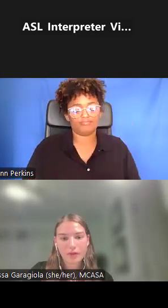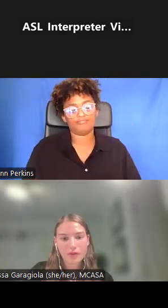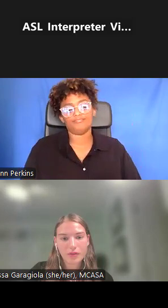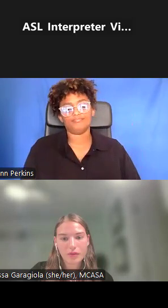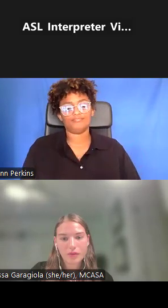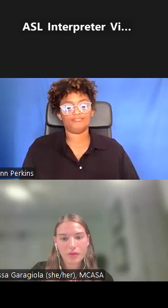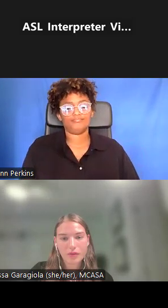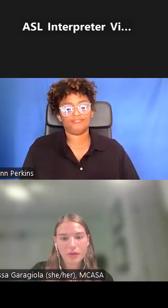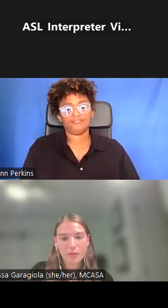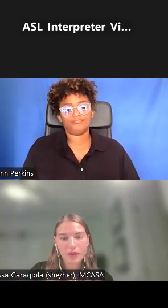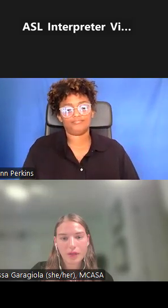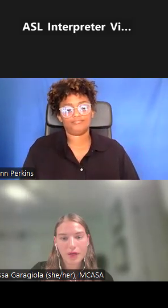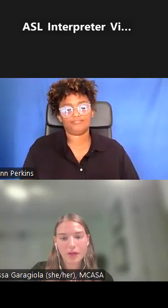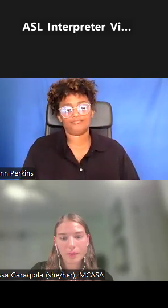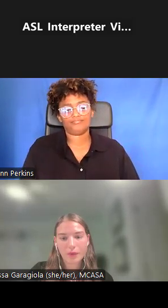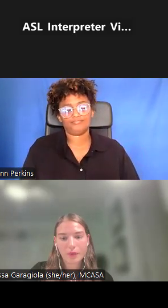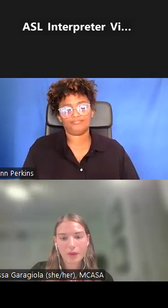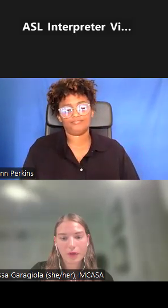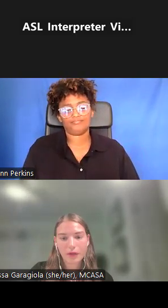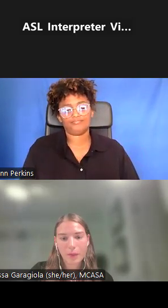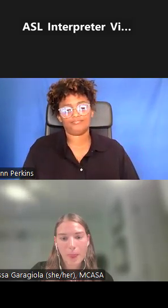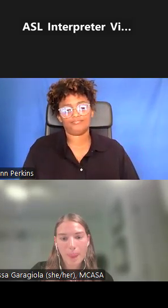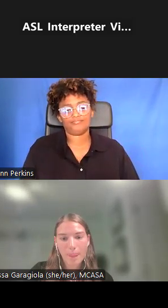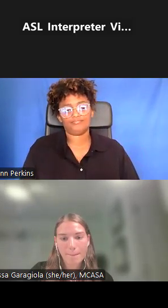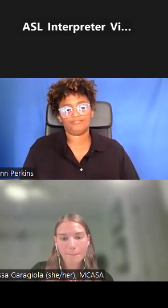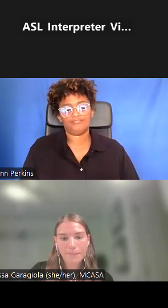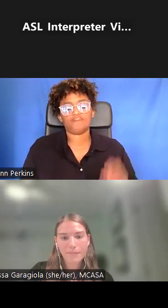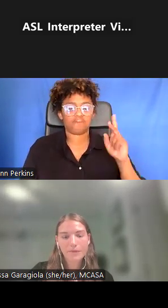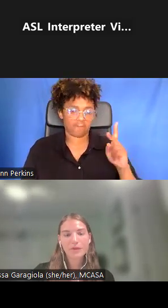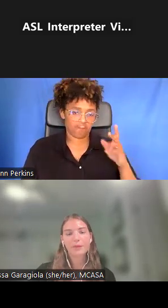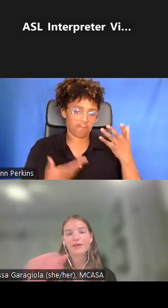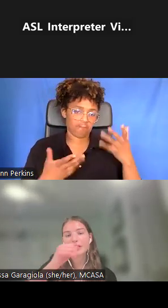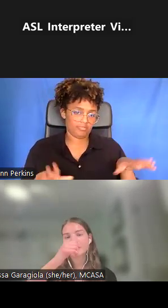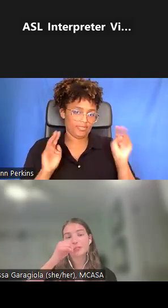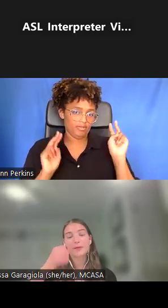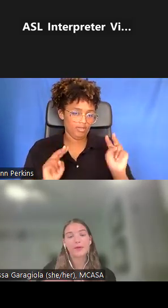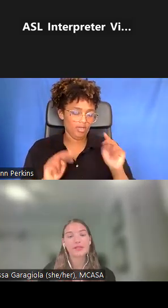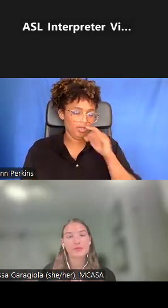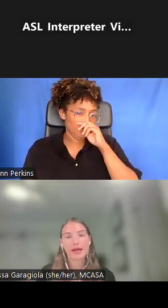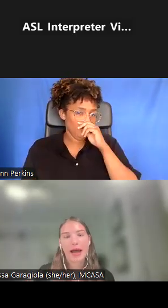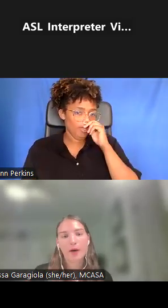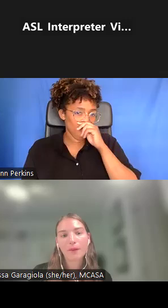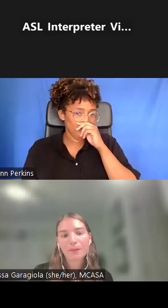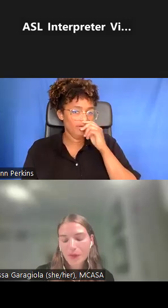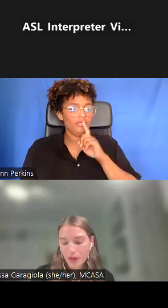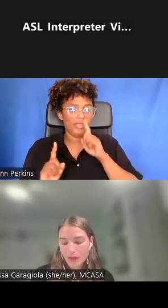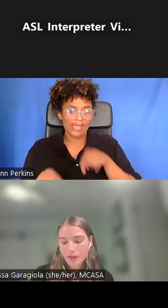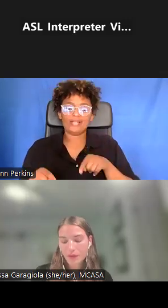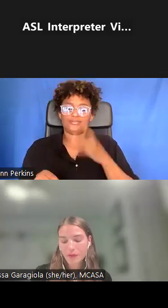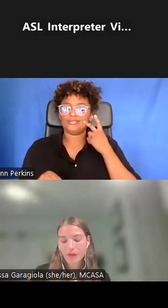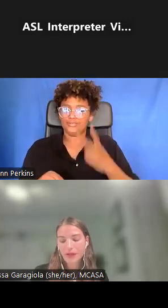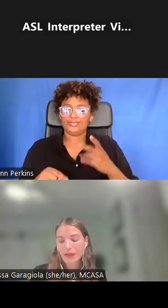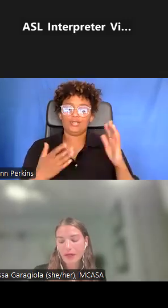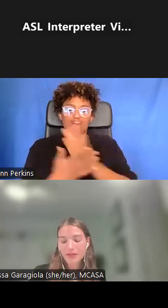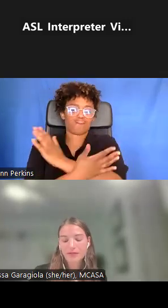All right, I'm going to end the poll here. So again, we have answers that are pretty spread out.